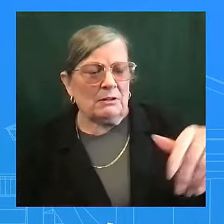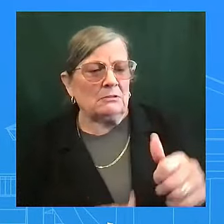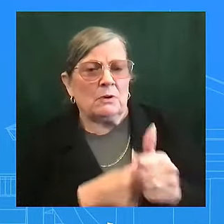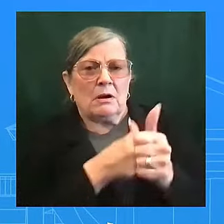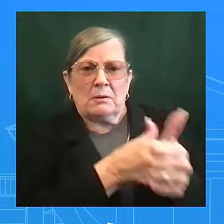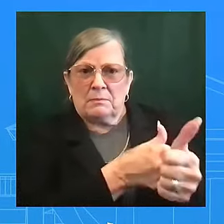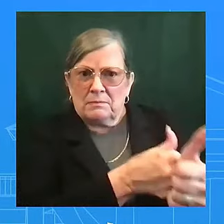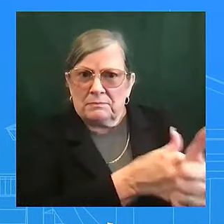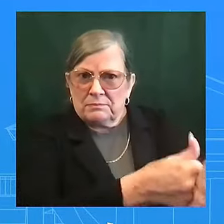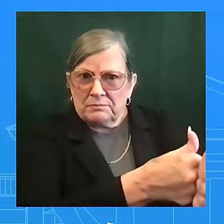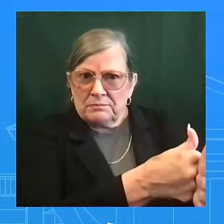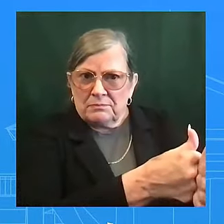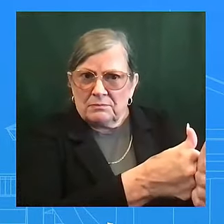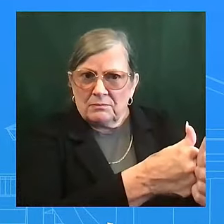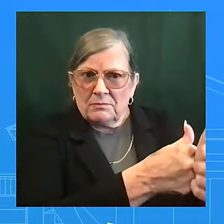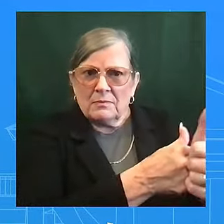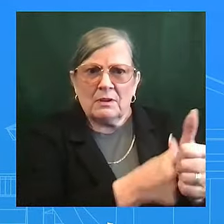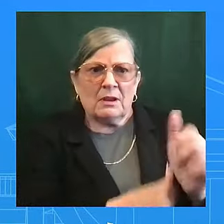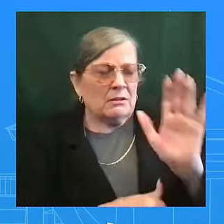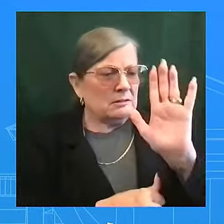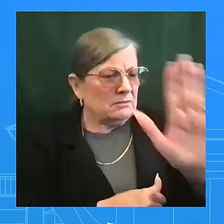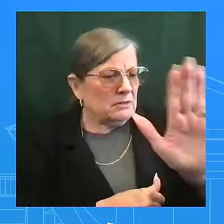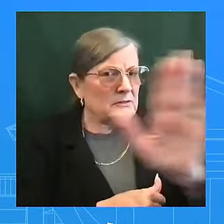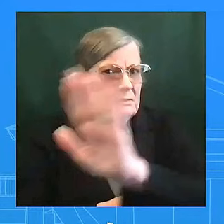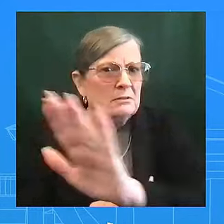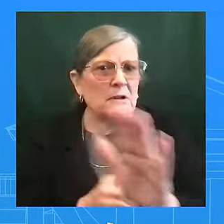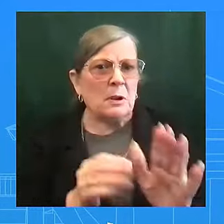her when it comes to making sure that,